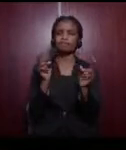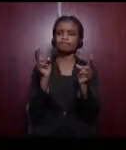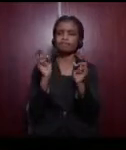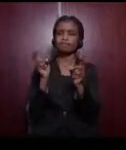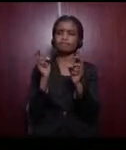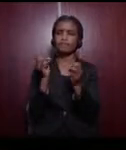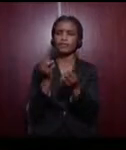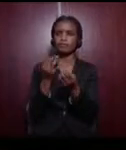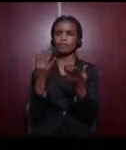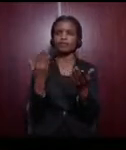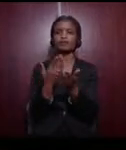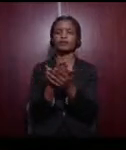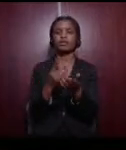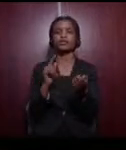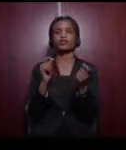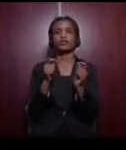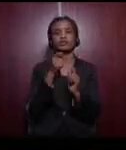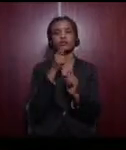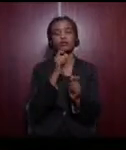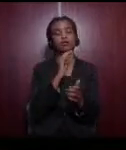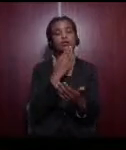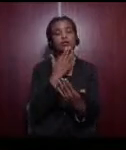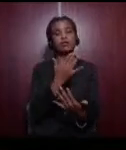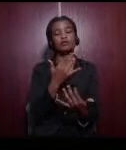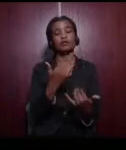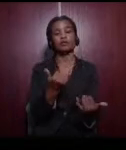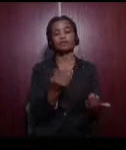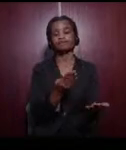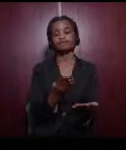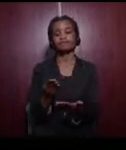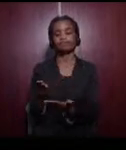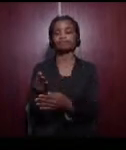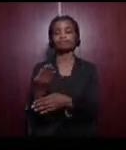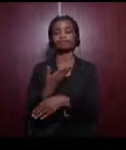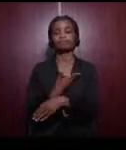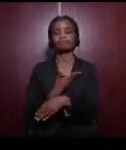convert. Thank you very much. Over to you, Babu Nchobeni.